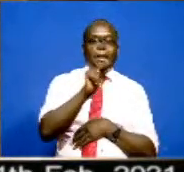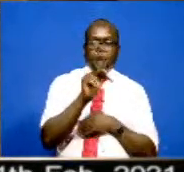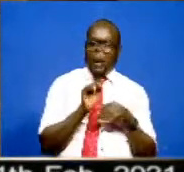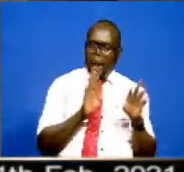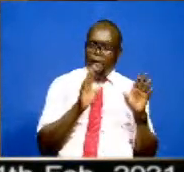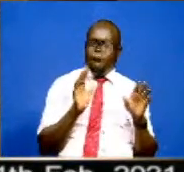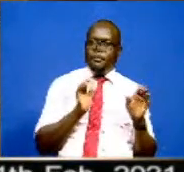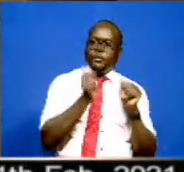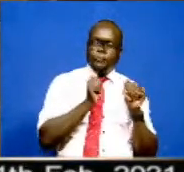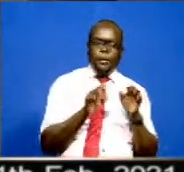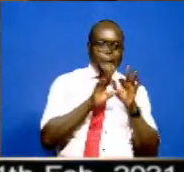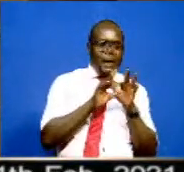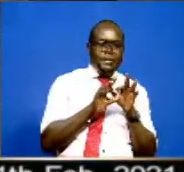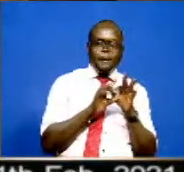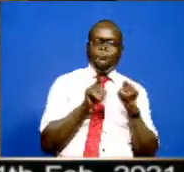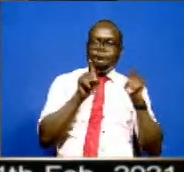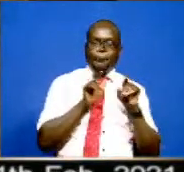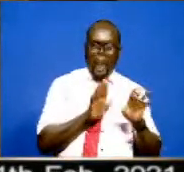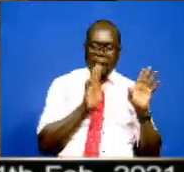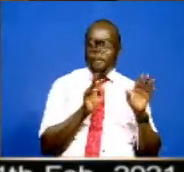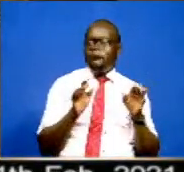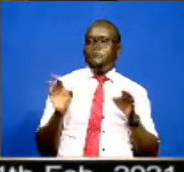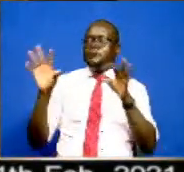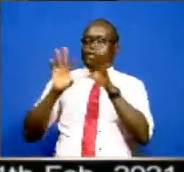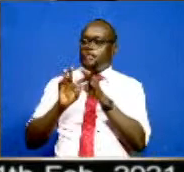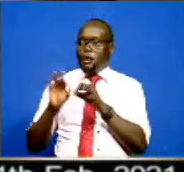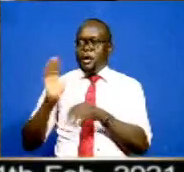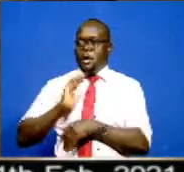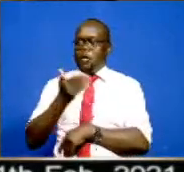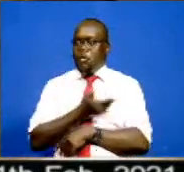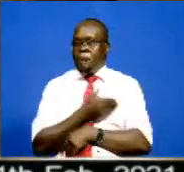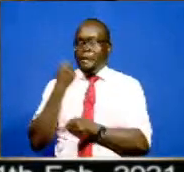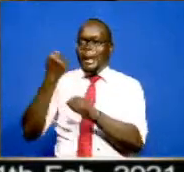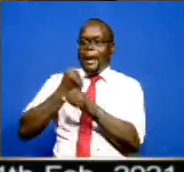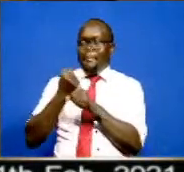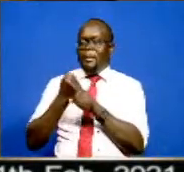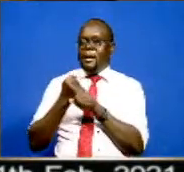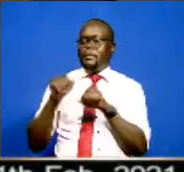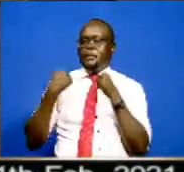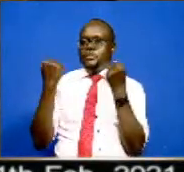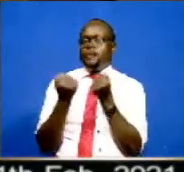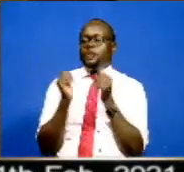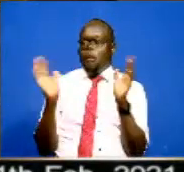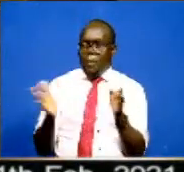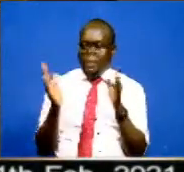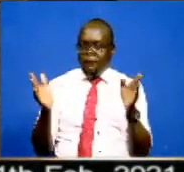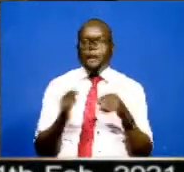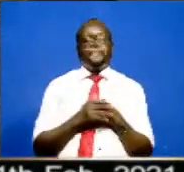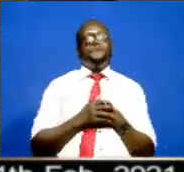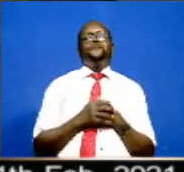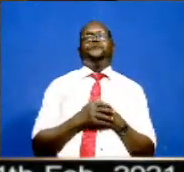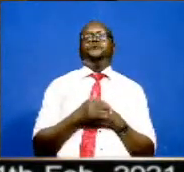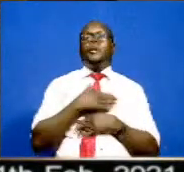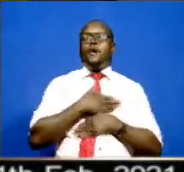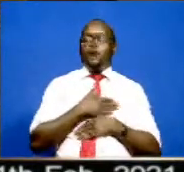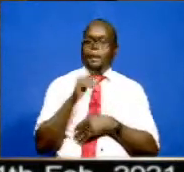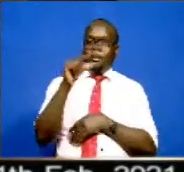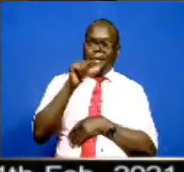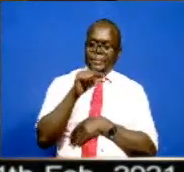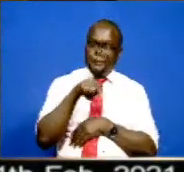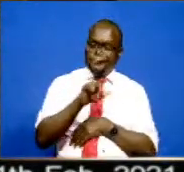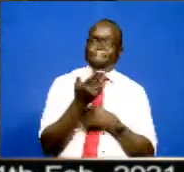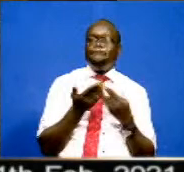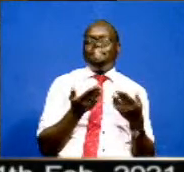Committee on Sports, Culture and Tourism to the Departmental Committee on Labor and Social Welfare. The Honorable Gideon Kimtai